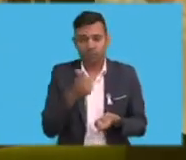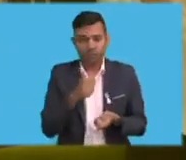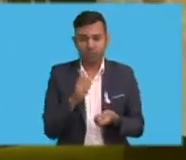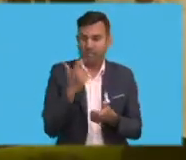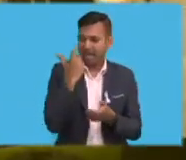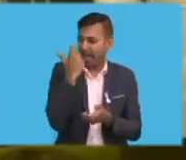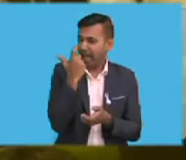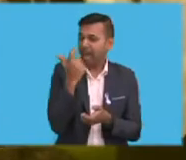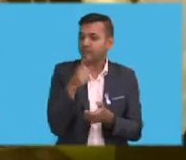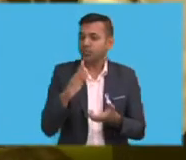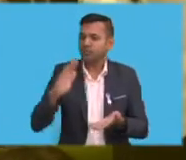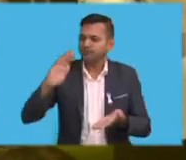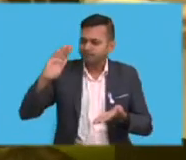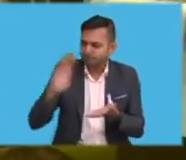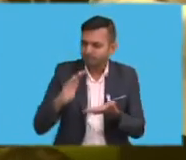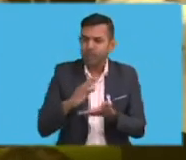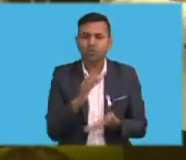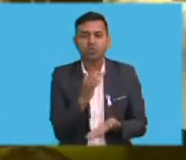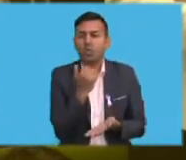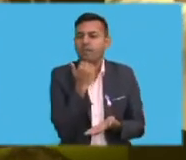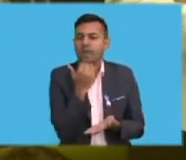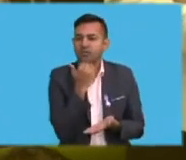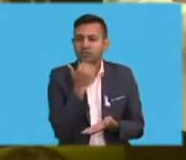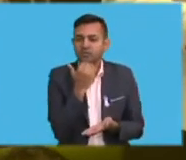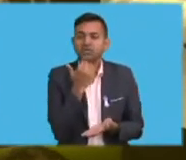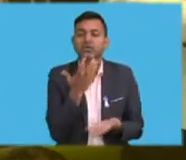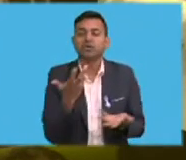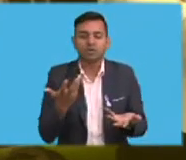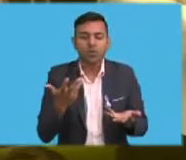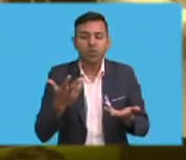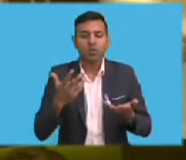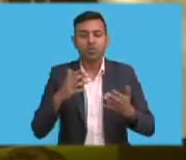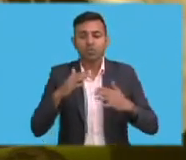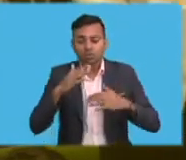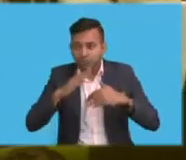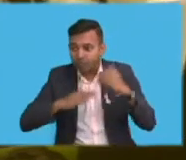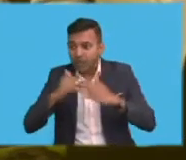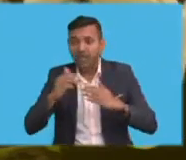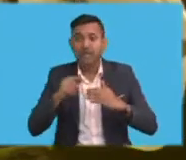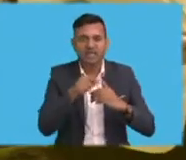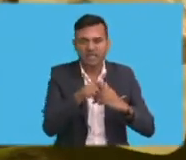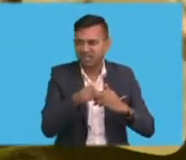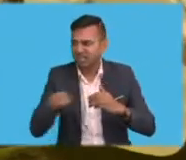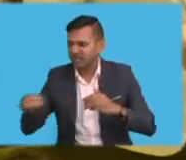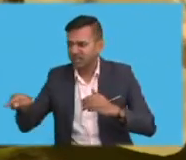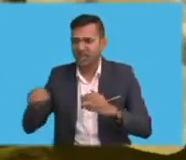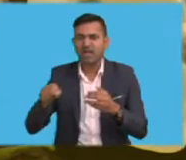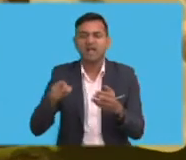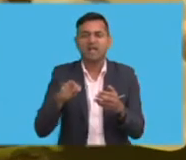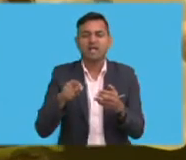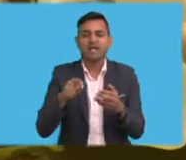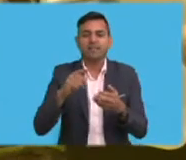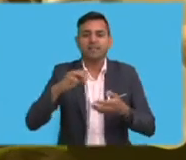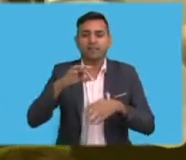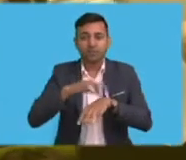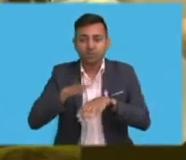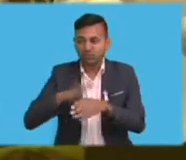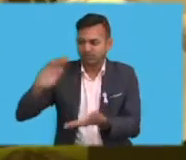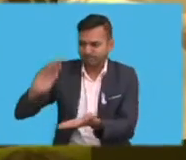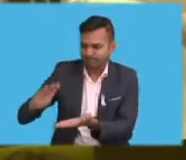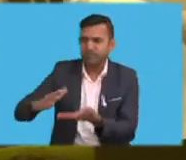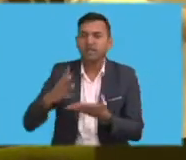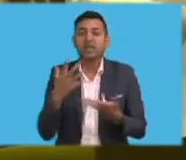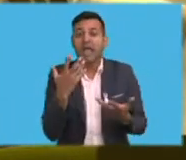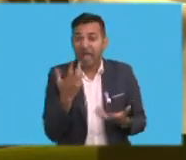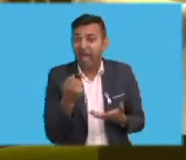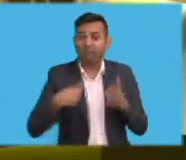mosquito building resistance against the effects of chemicals. And of course, it can pose to have some degree of negative impact on our environmental